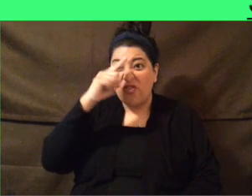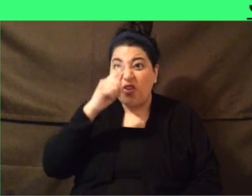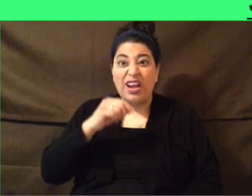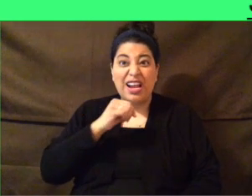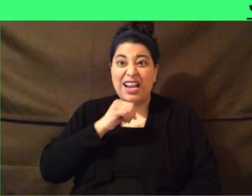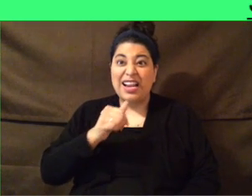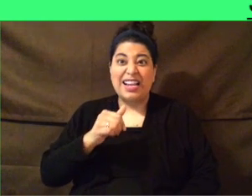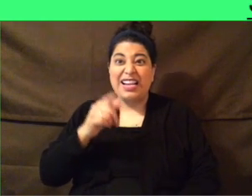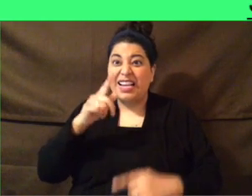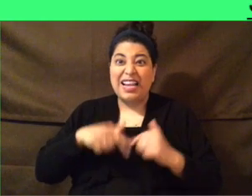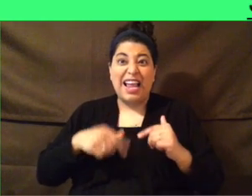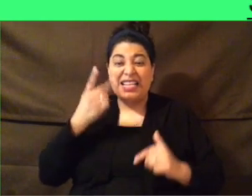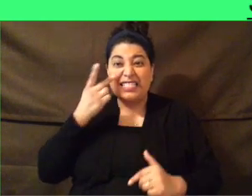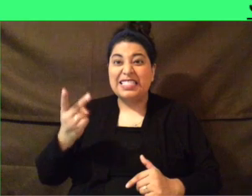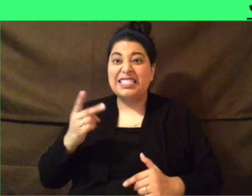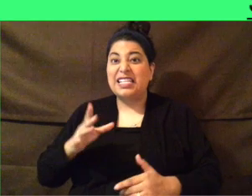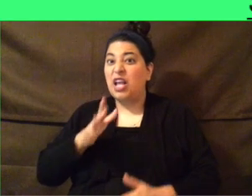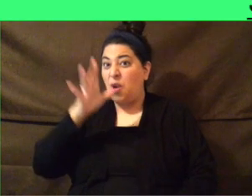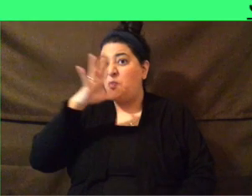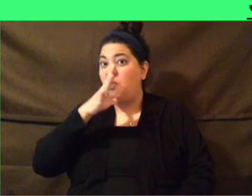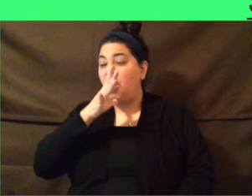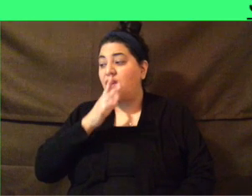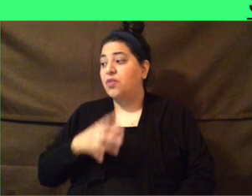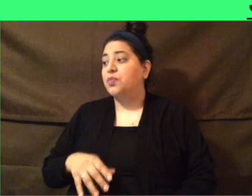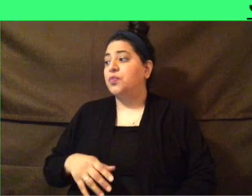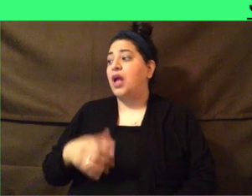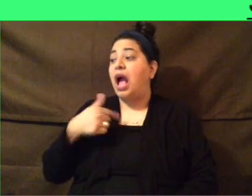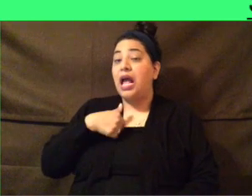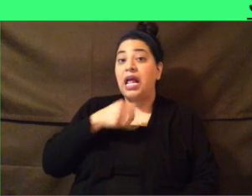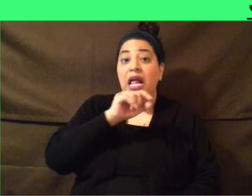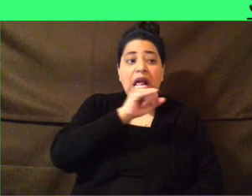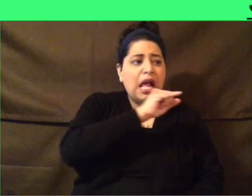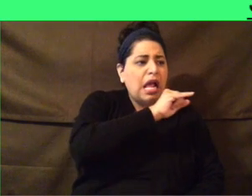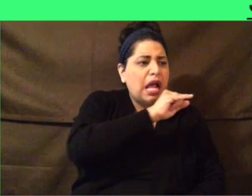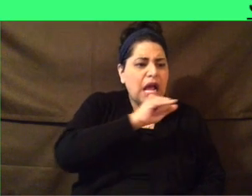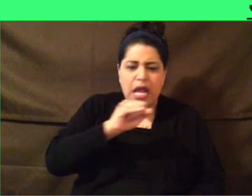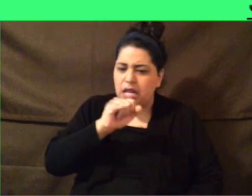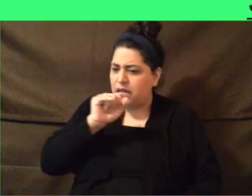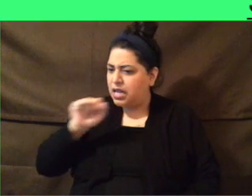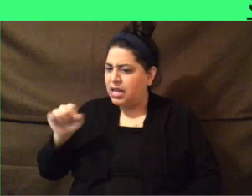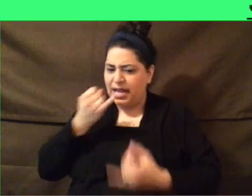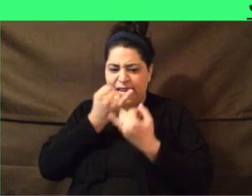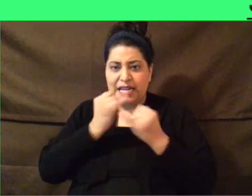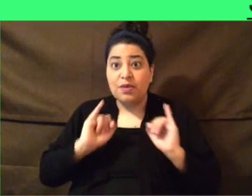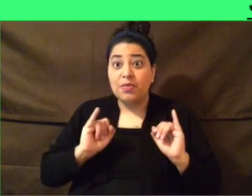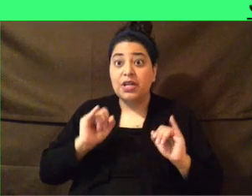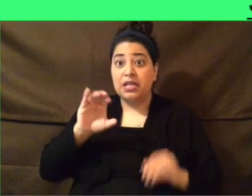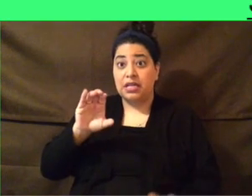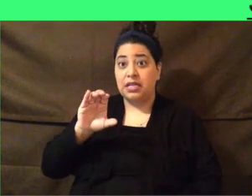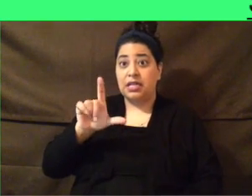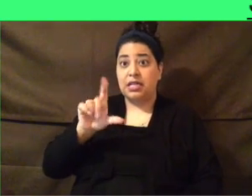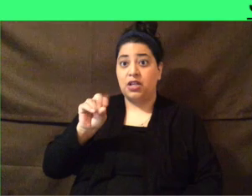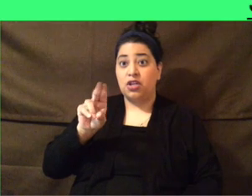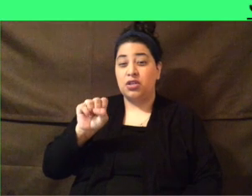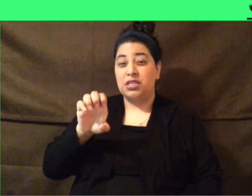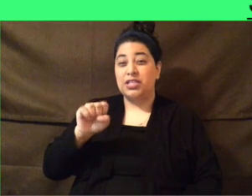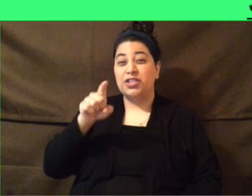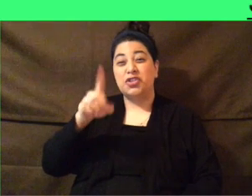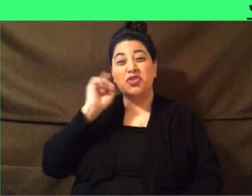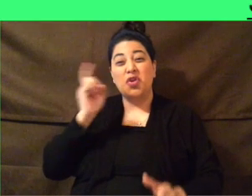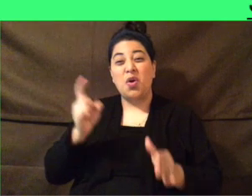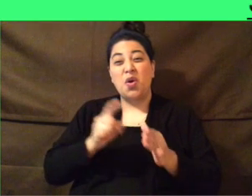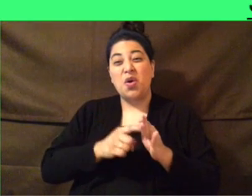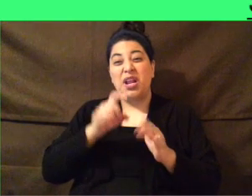and underlined the independent clauses, right? So, did you notice anything